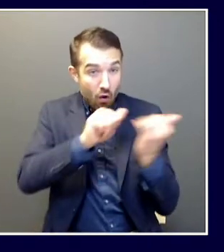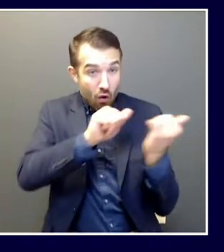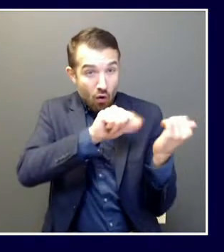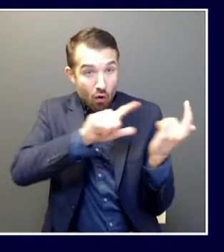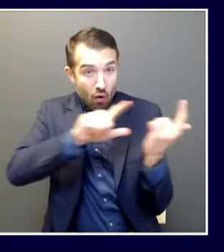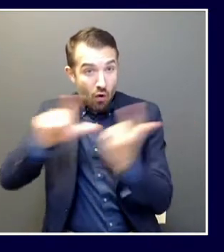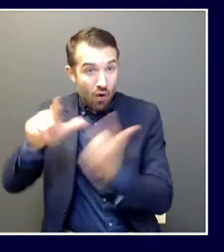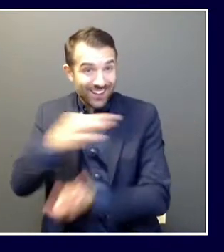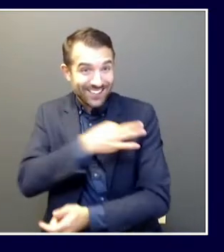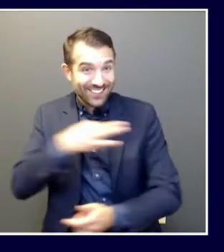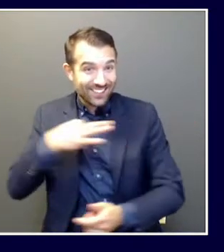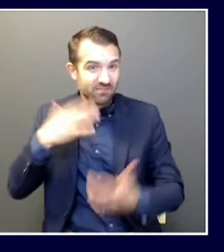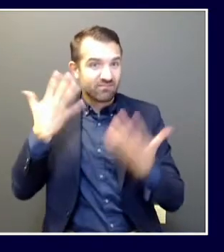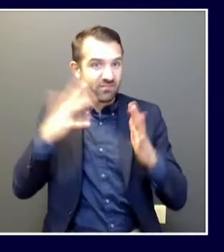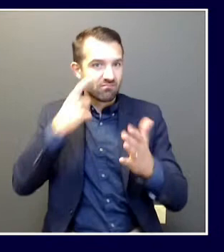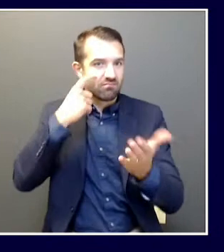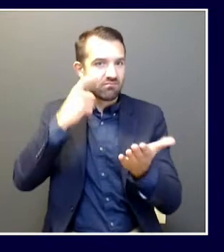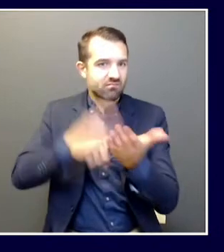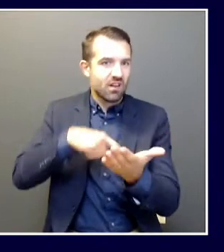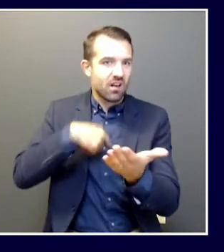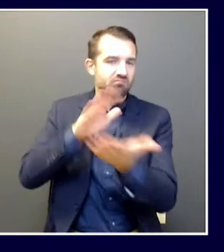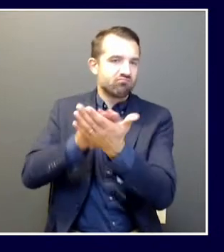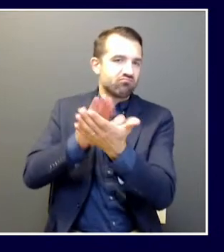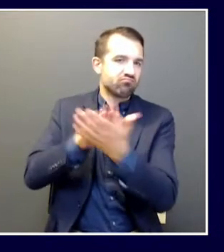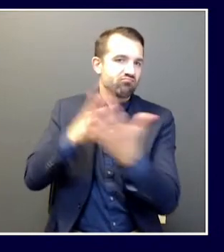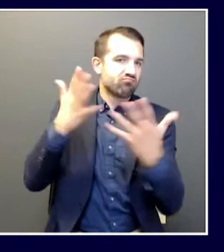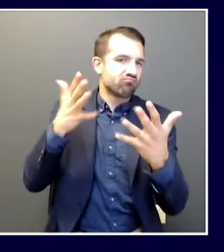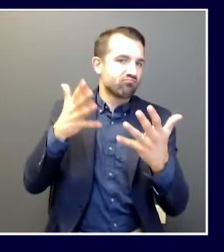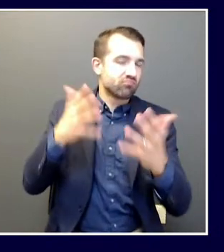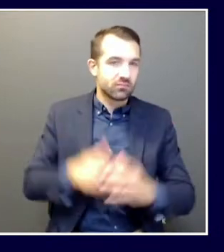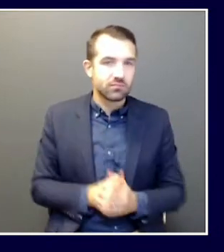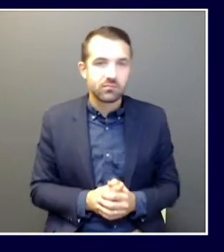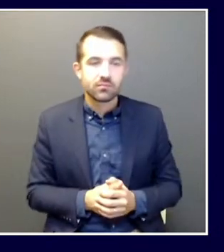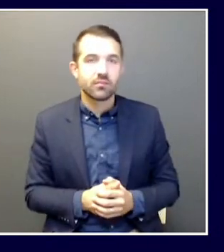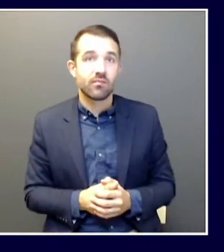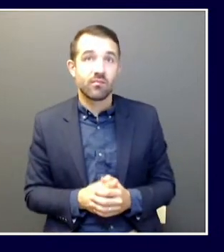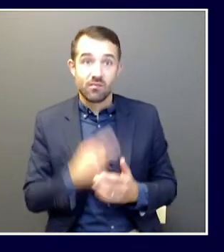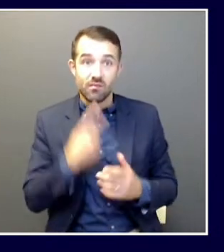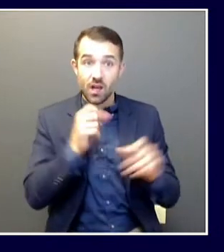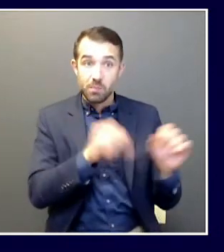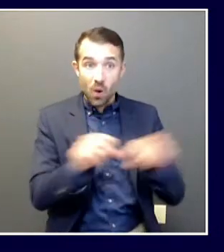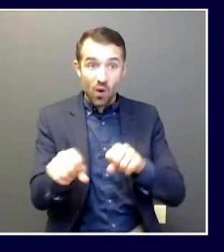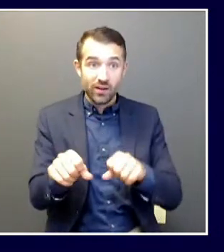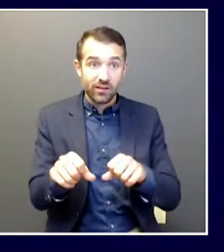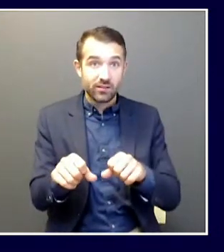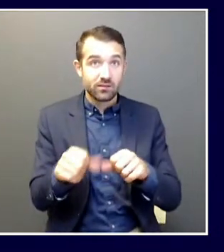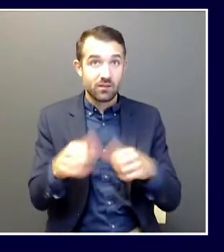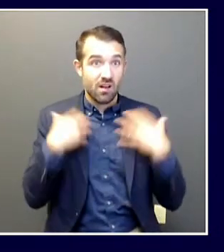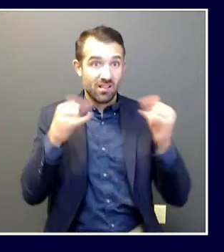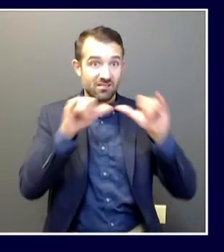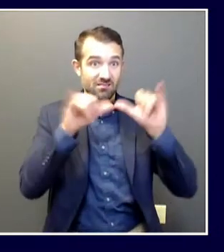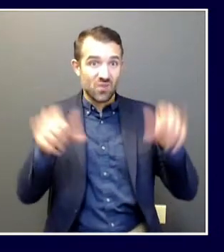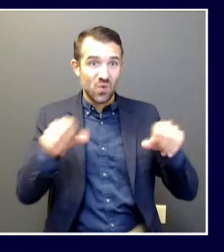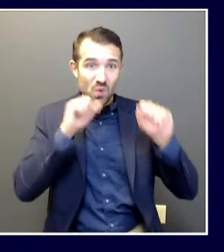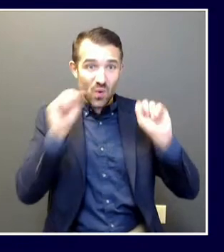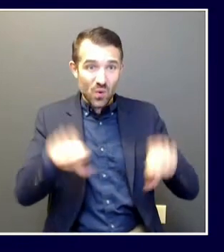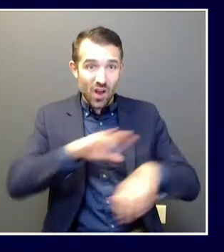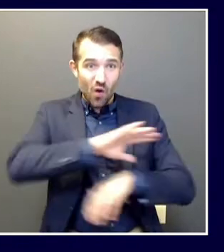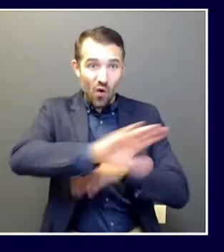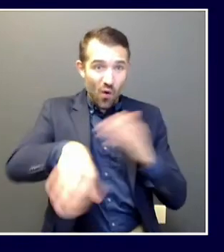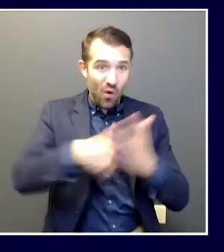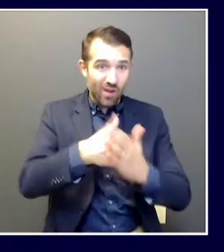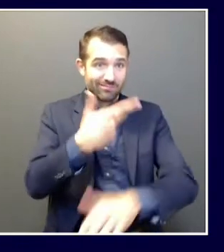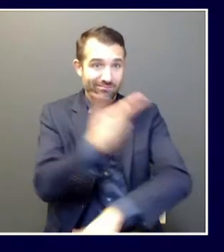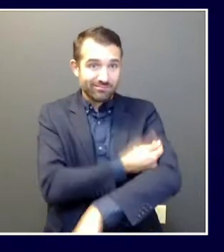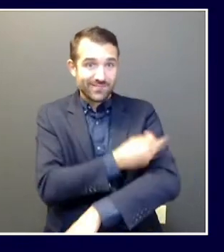workers against a communicable disease and not have critical staff shortages. All that said, we will always work with a